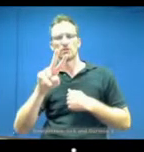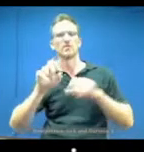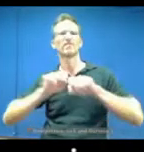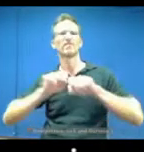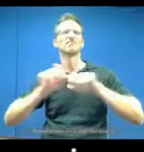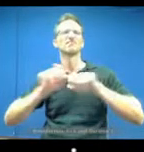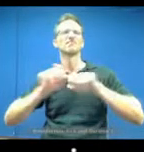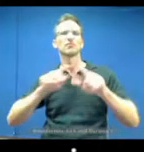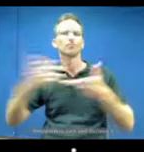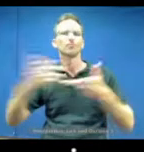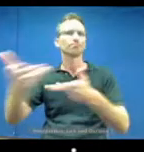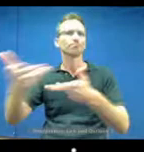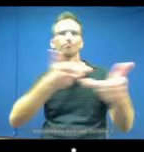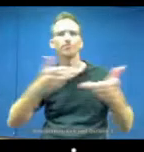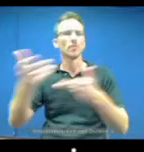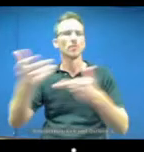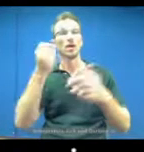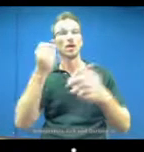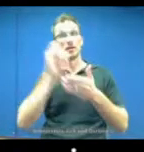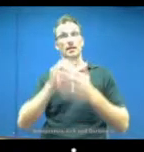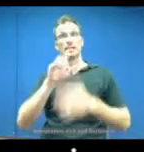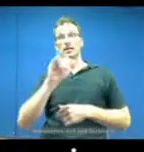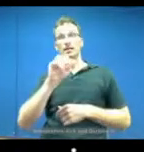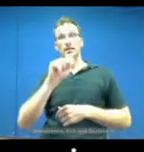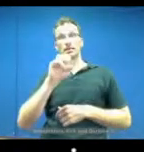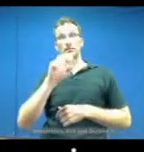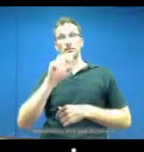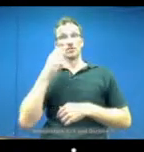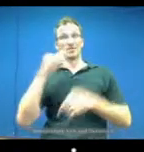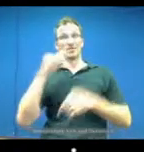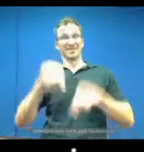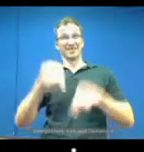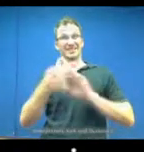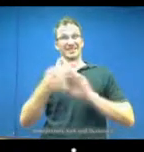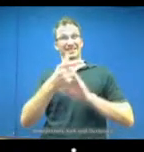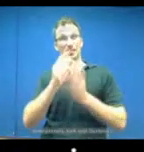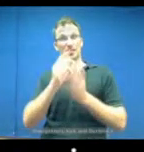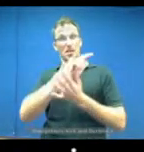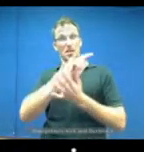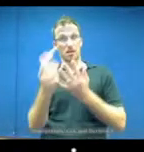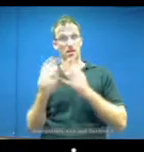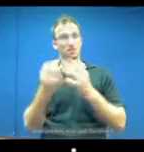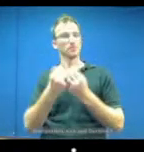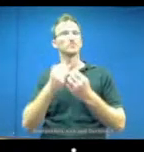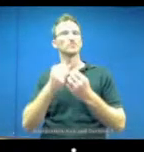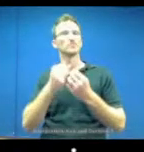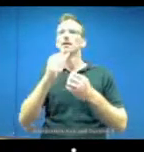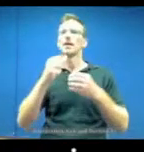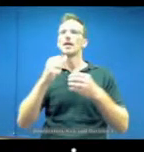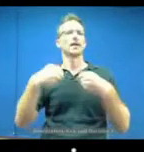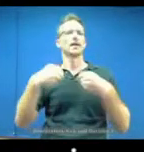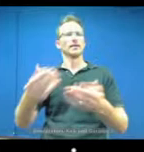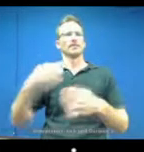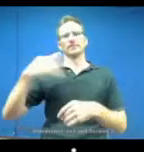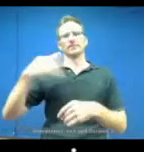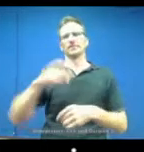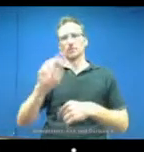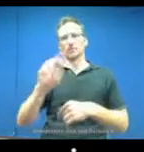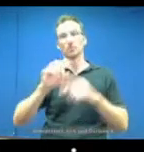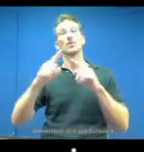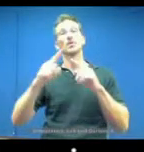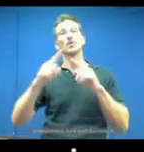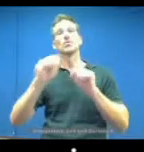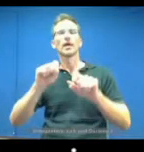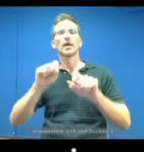are not for CEUs this time, but they are an excellent way for you to contact Carla and ask some questions and interact